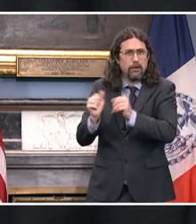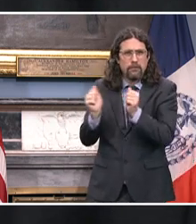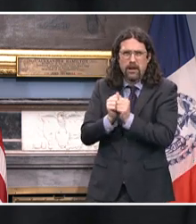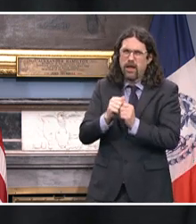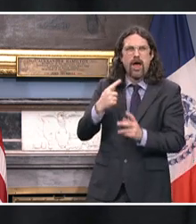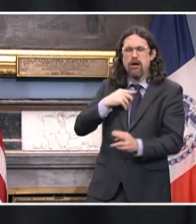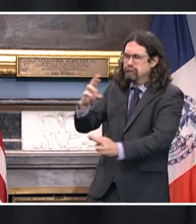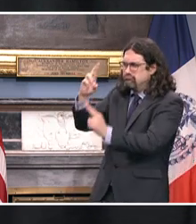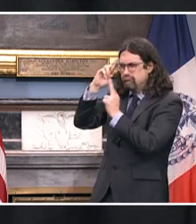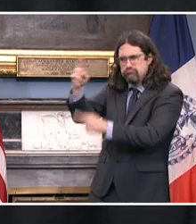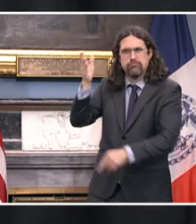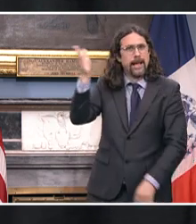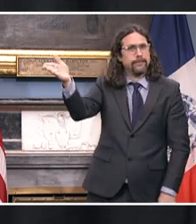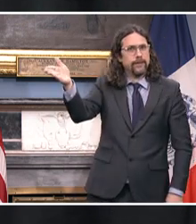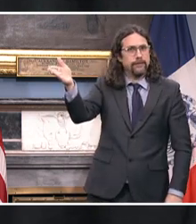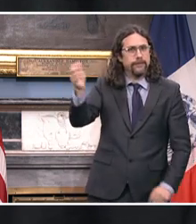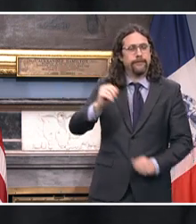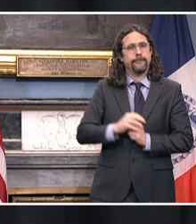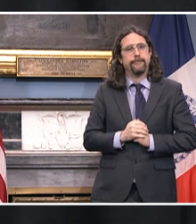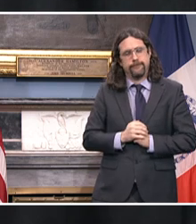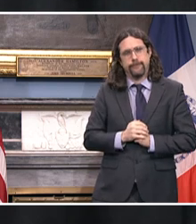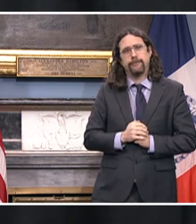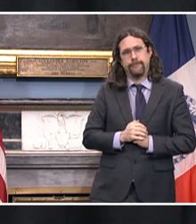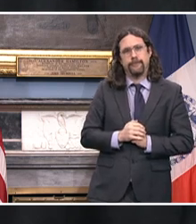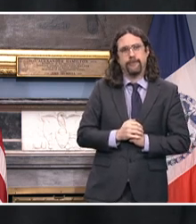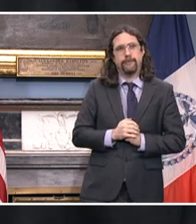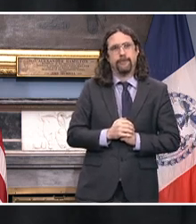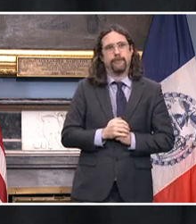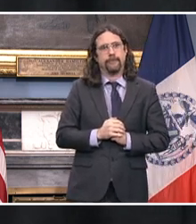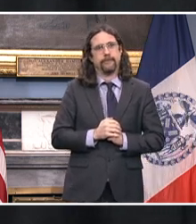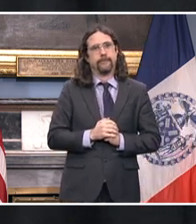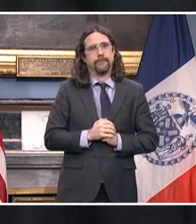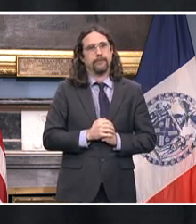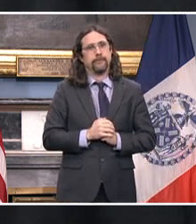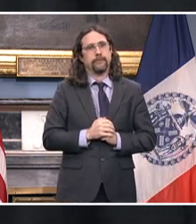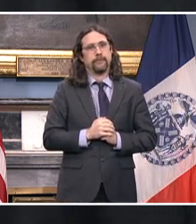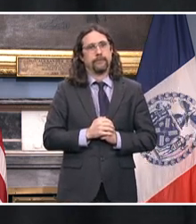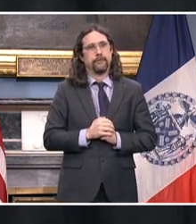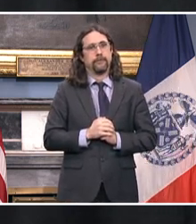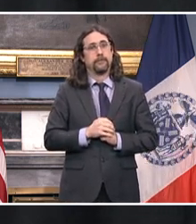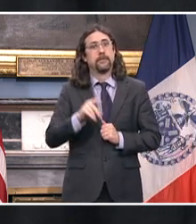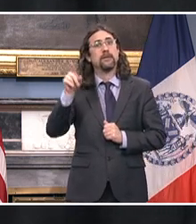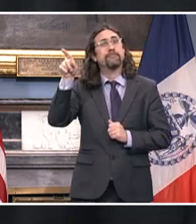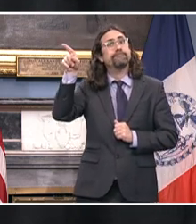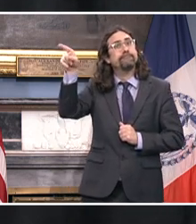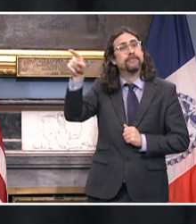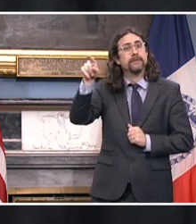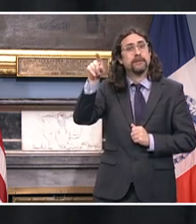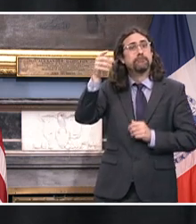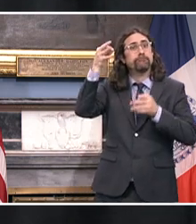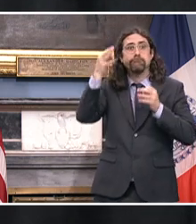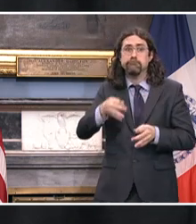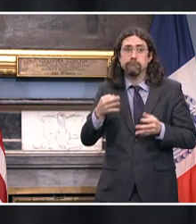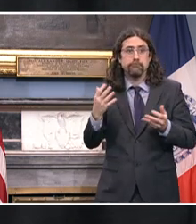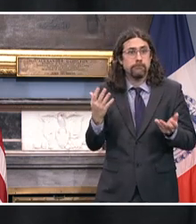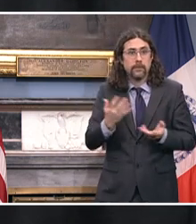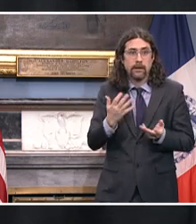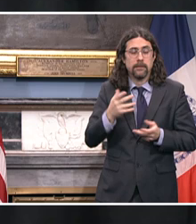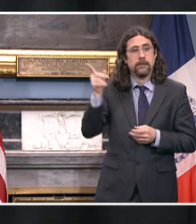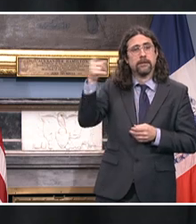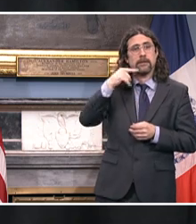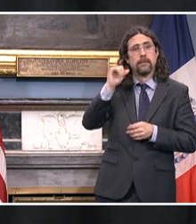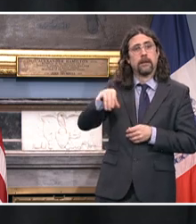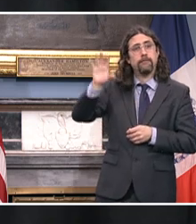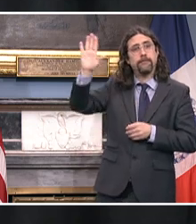people. Well, he made the great decision to make sure that his city would help New York City. And we've seen